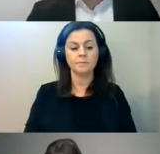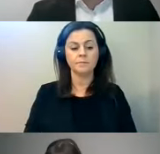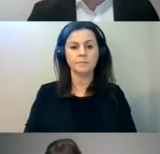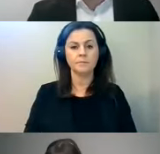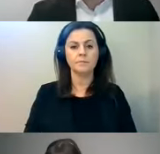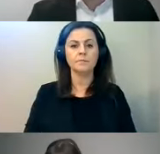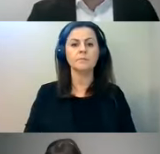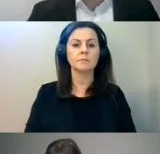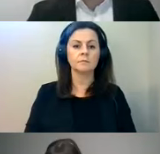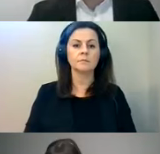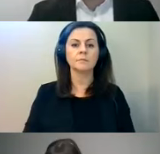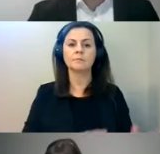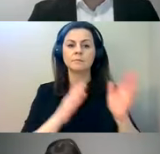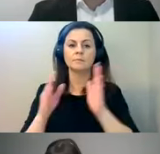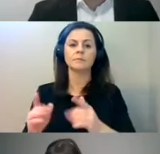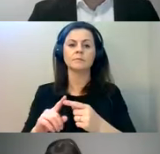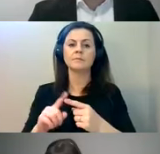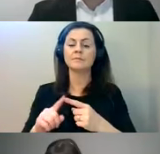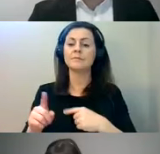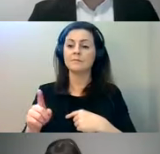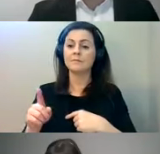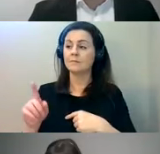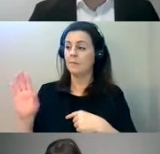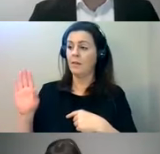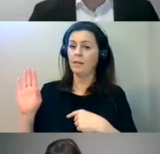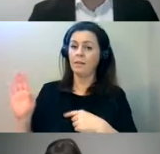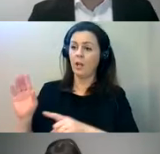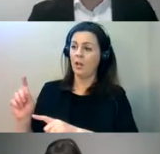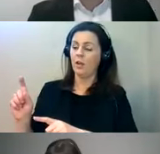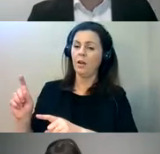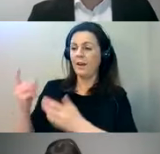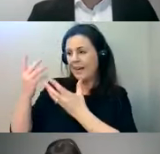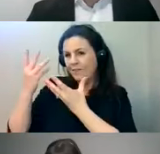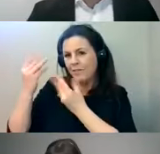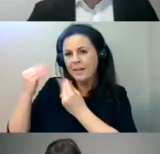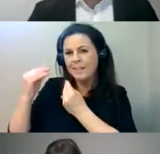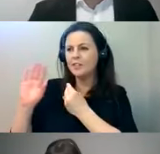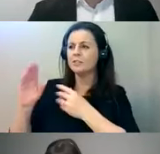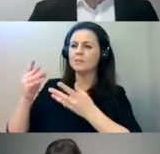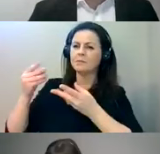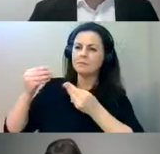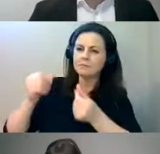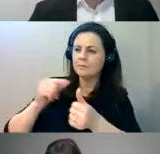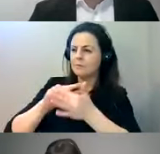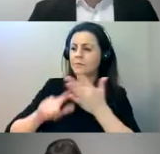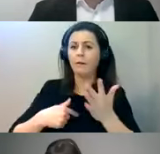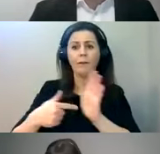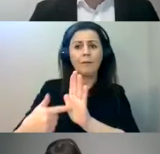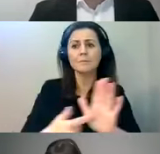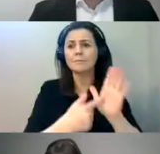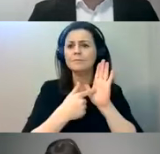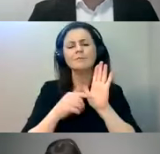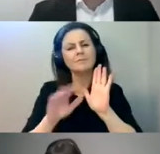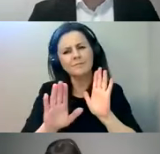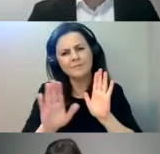Don't disclose information contained in the grantor's accounts and records unnecessarily. As the attorney, you're required